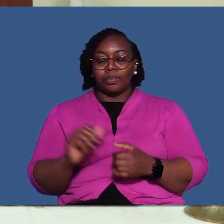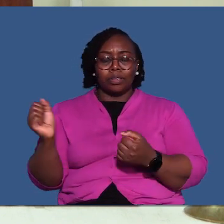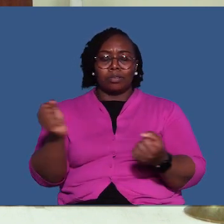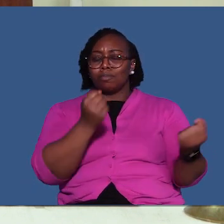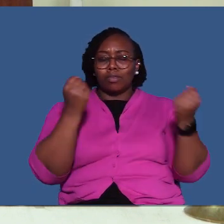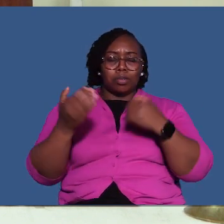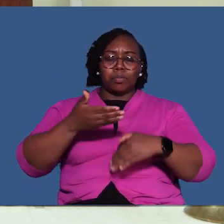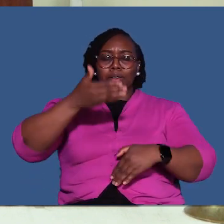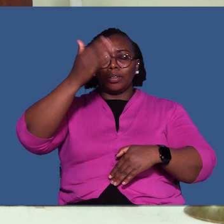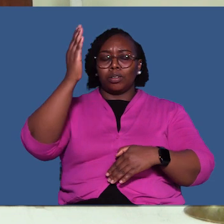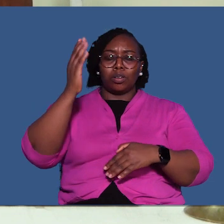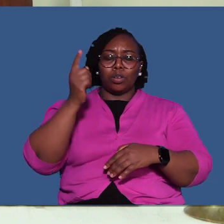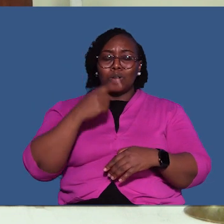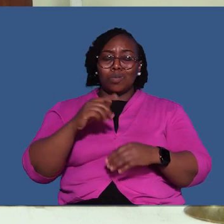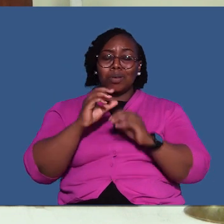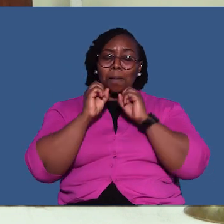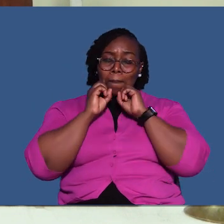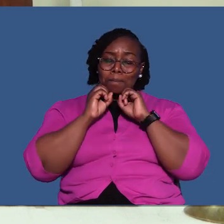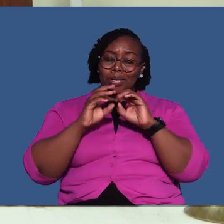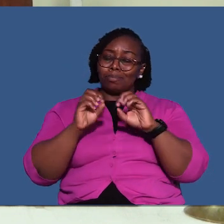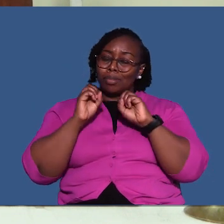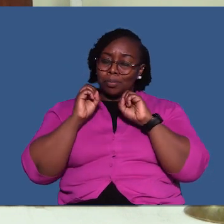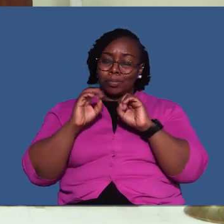Almighty God, we bless your holy name